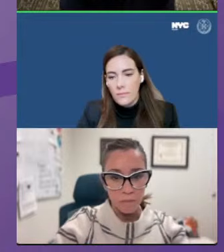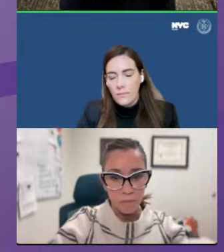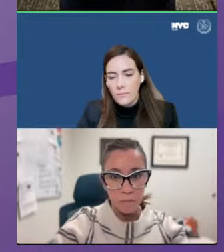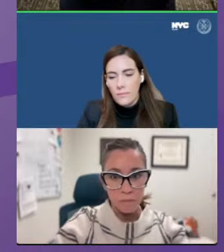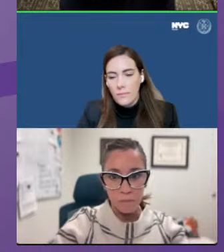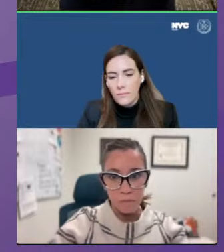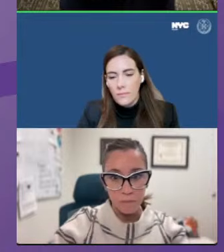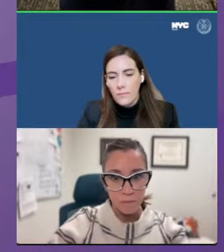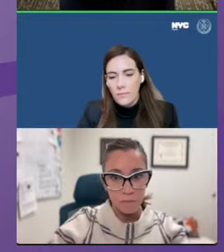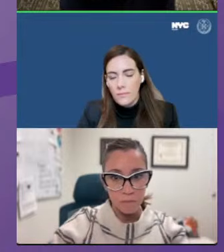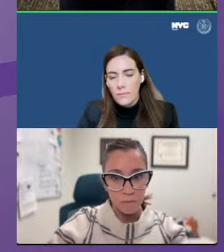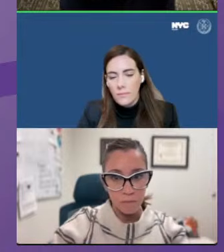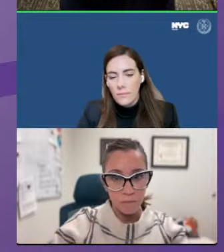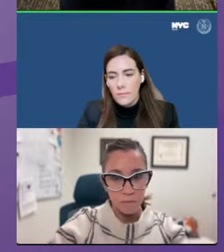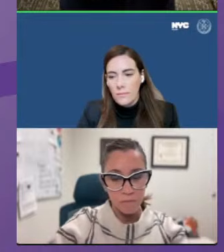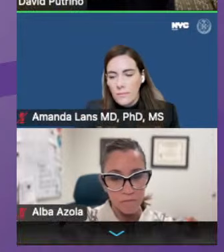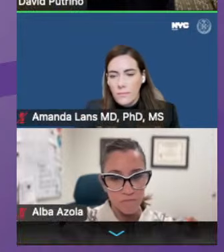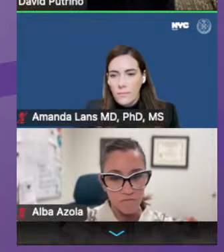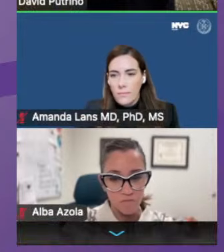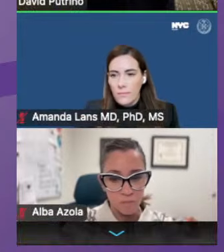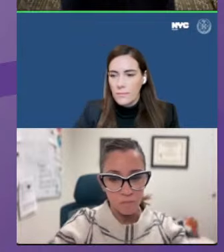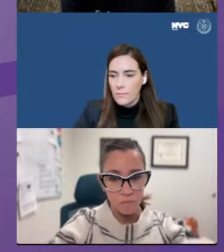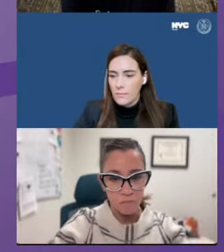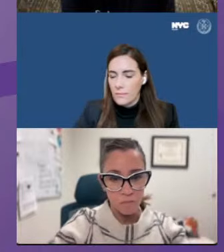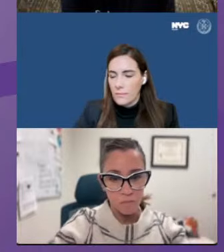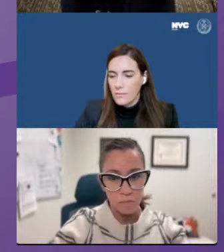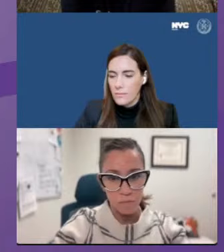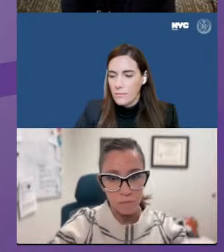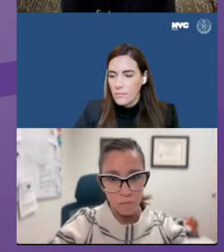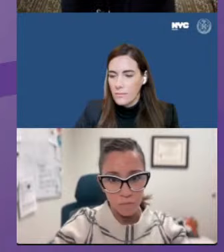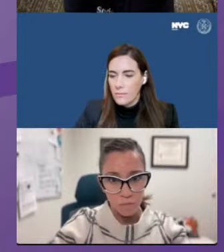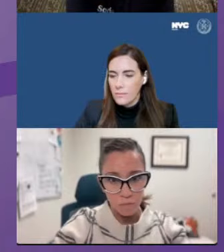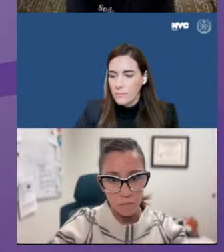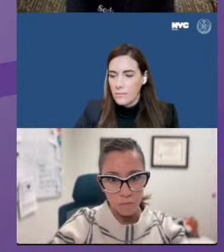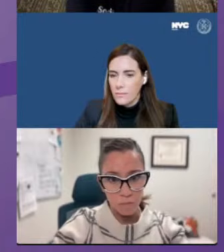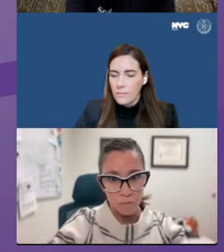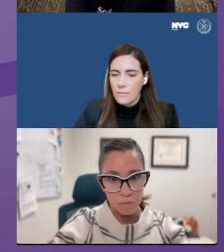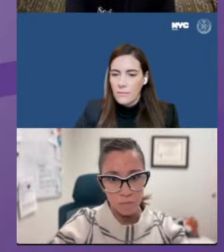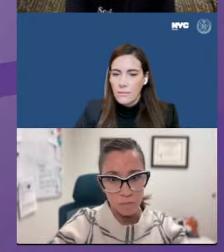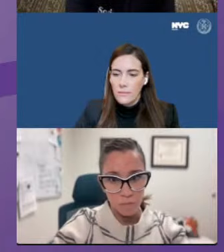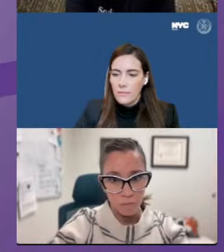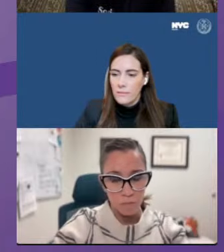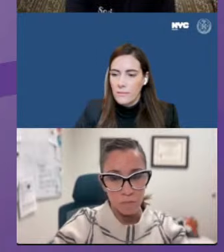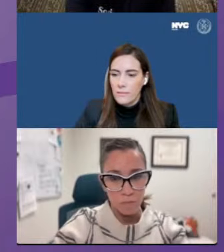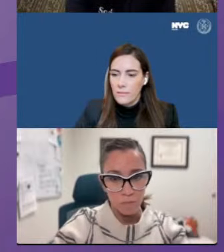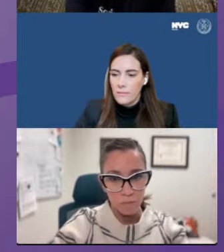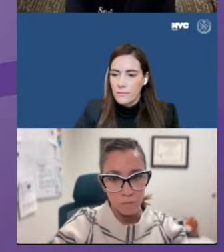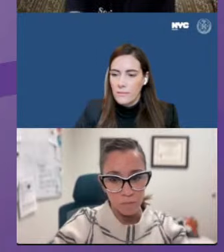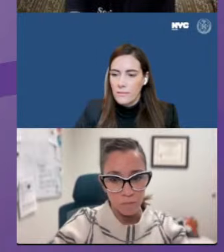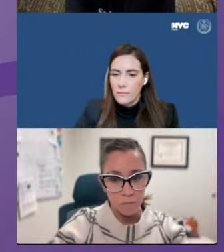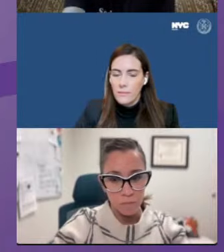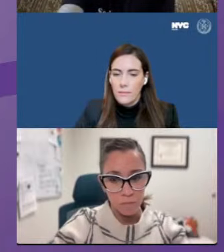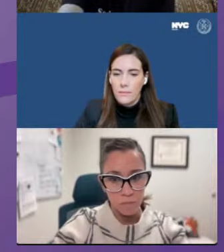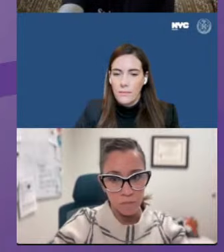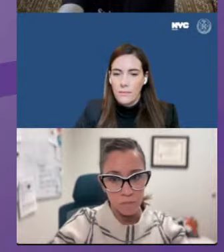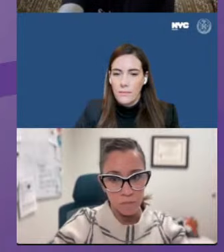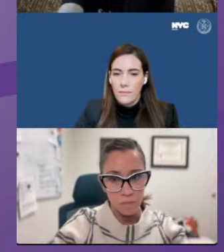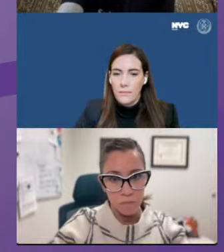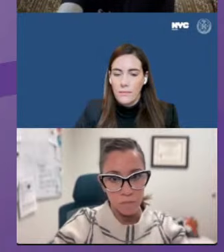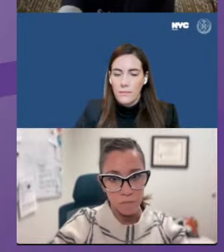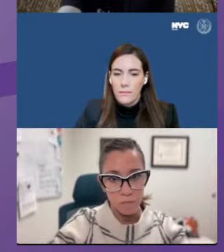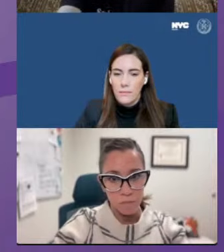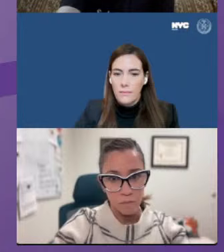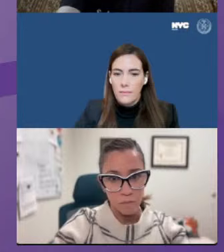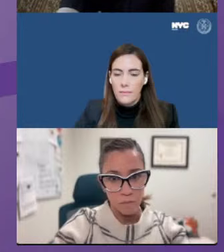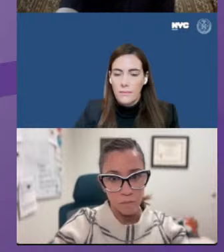effects. So it's a real challenge. Yeah, thanks, Dr. Putrino. I want to follow up with you in a minute about rapamycin and the